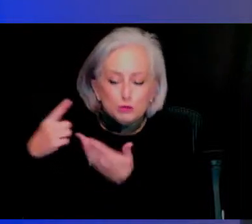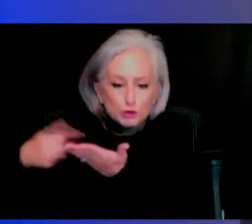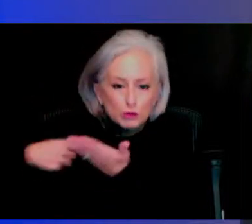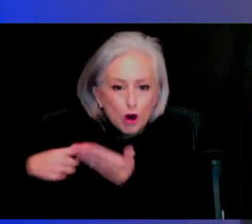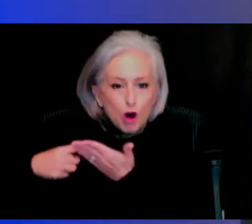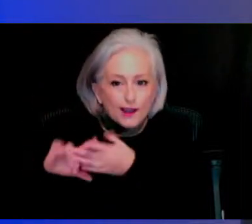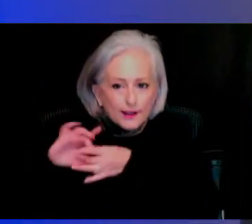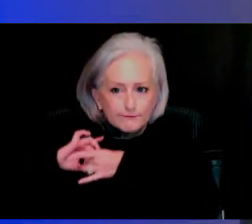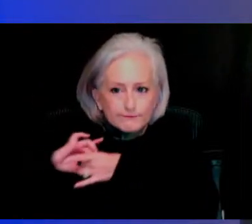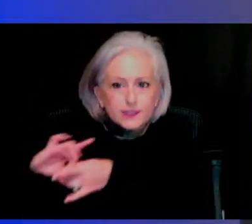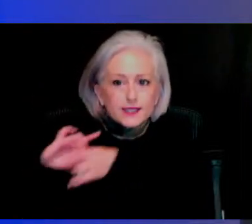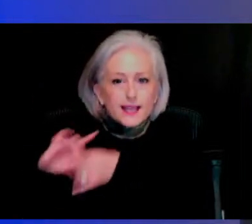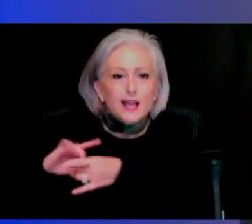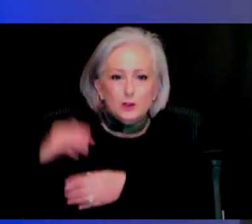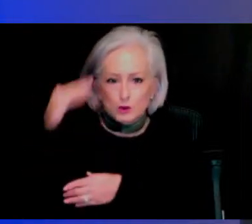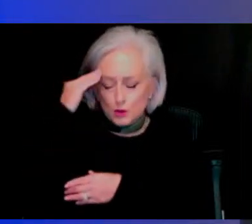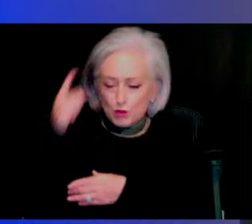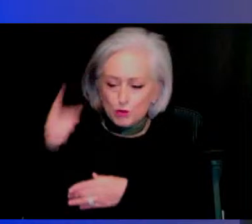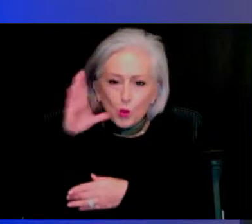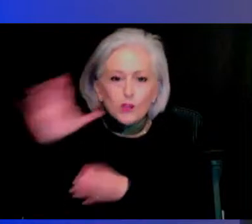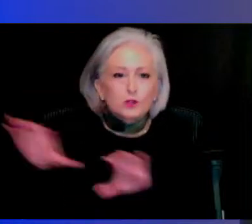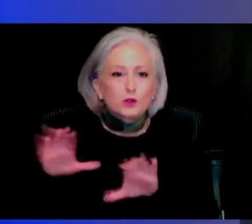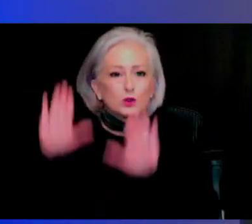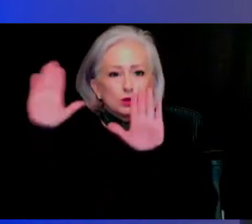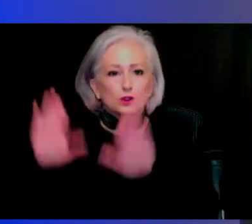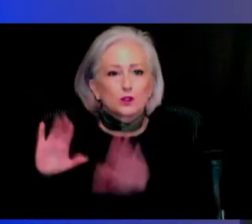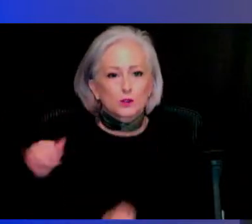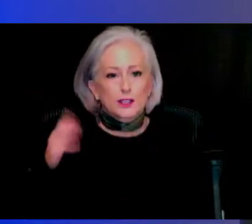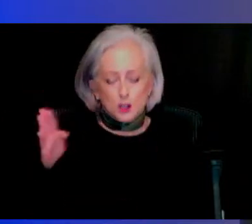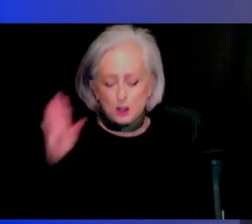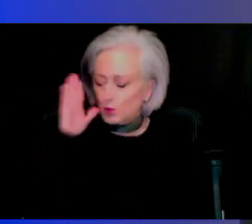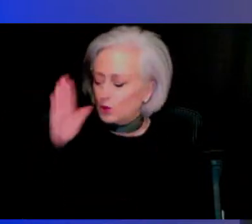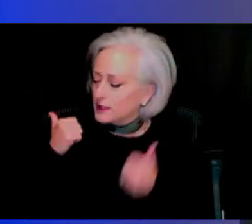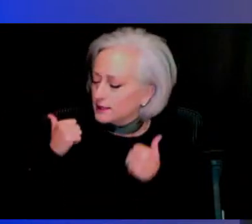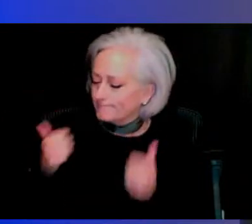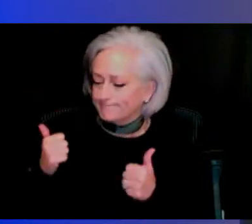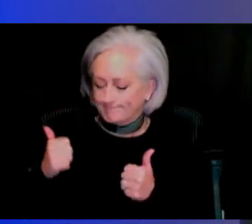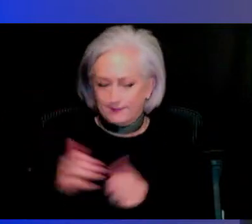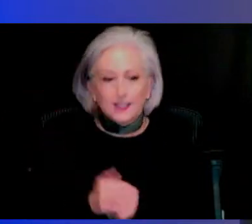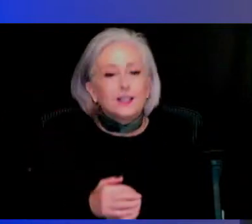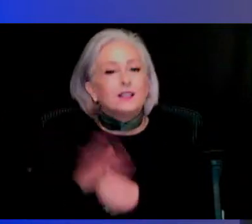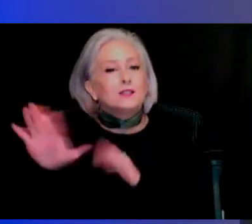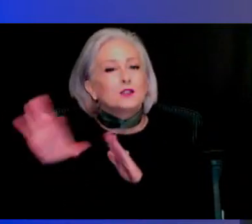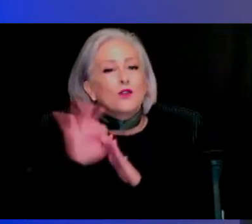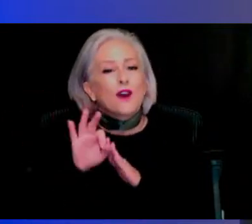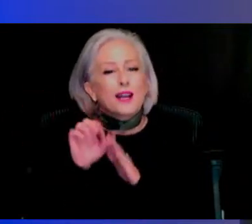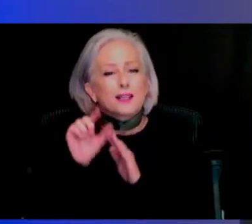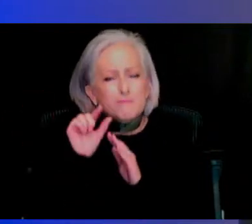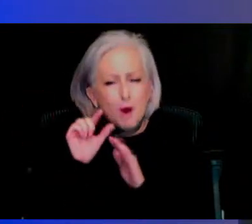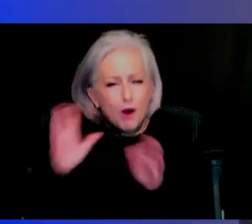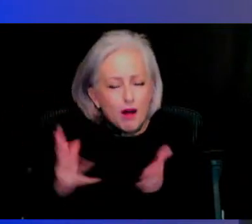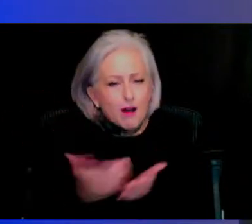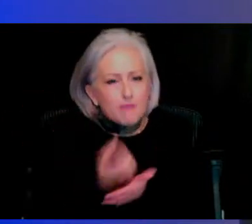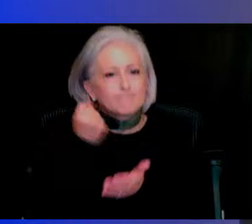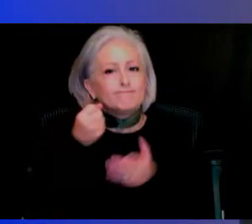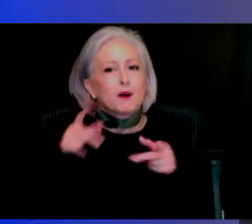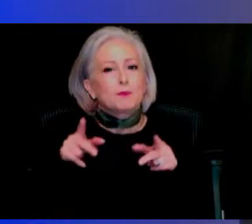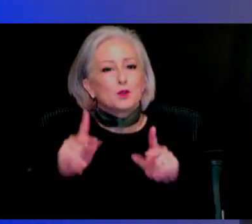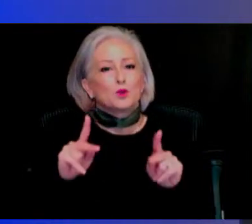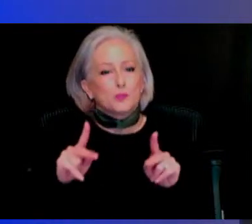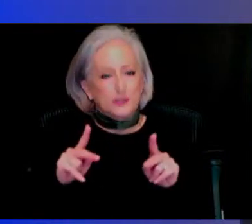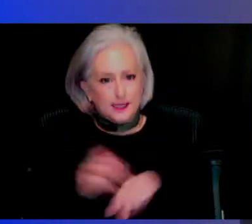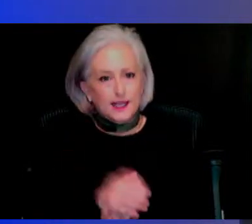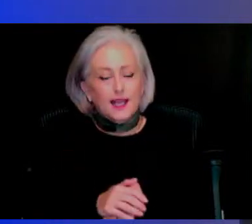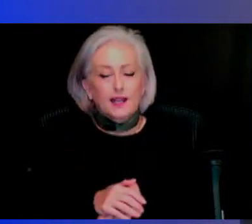and let her know that she's going to do an awesome job on her assignment. It's going to be great. So finding those little opportunities when it's just you and your kiddos or you and your spouse or you and someone you really